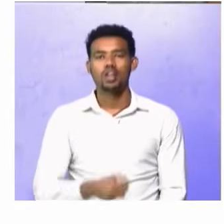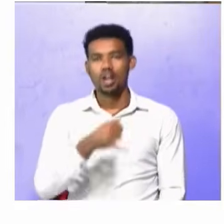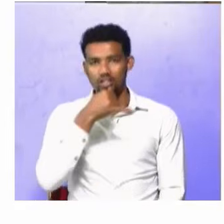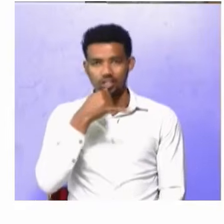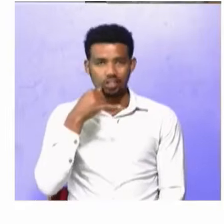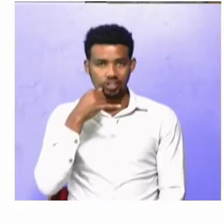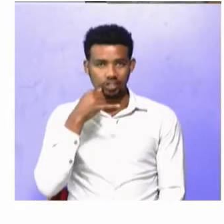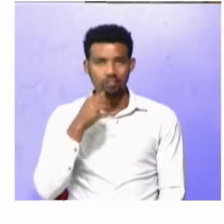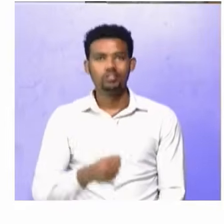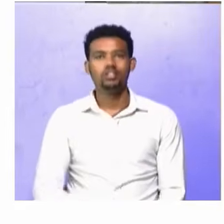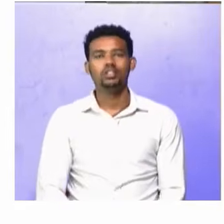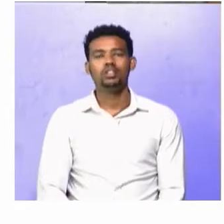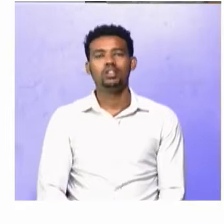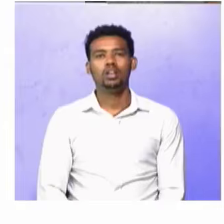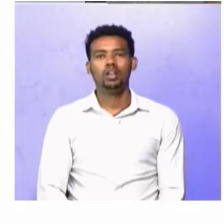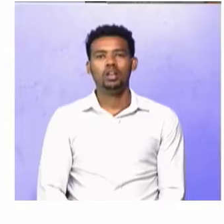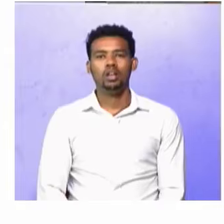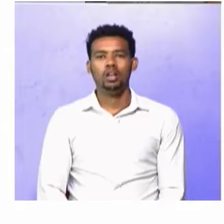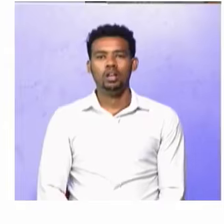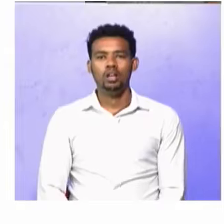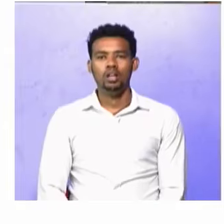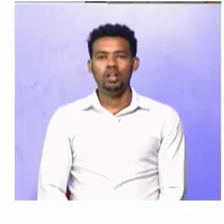Adjective